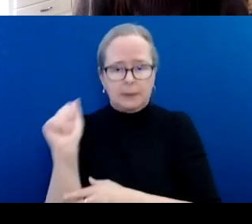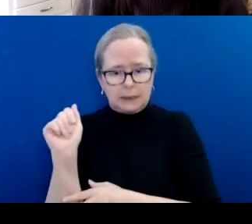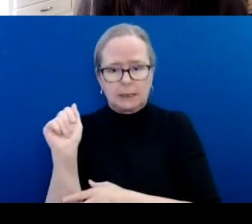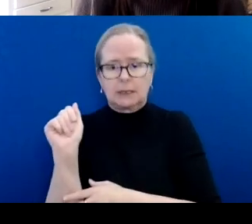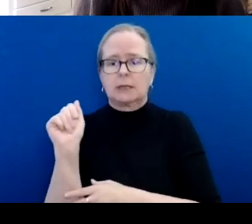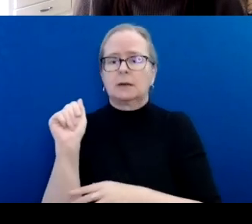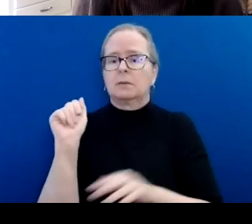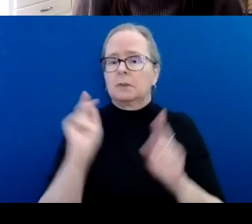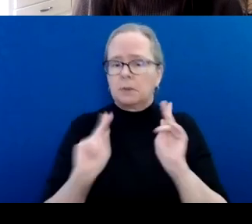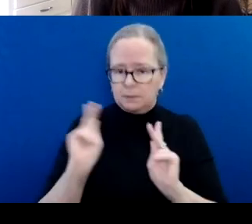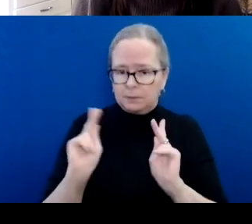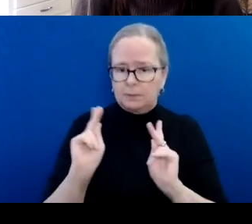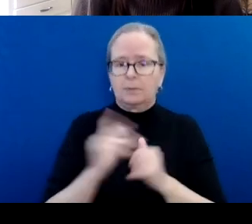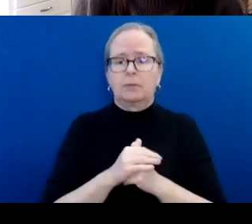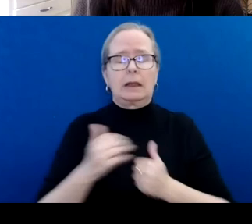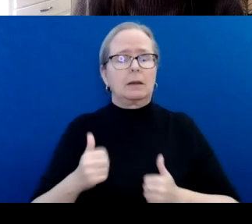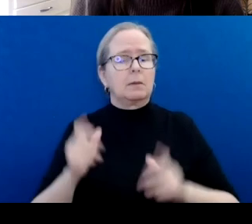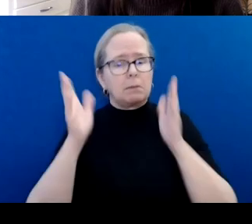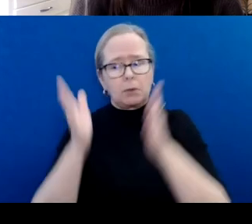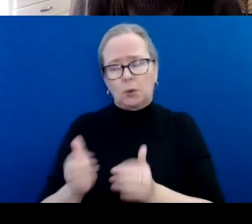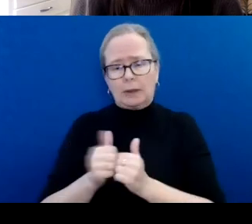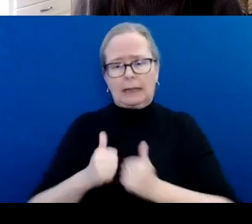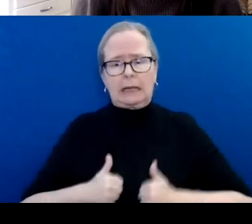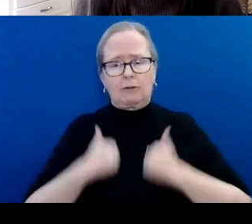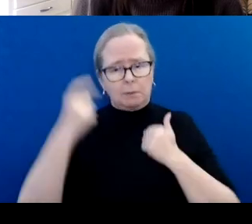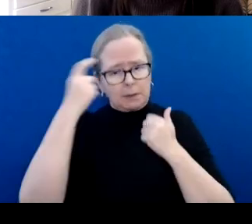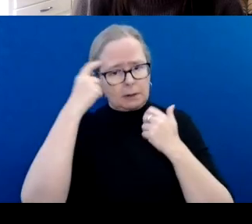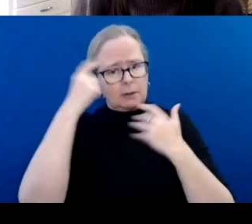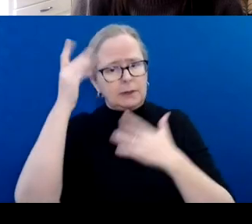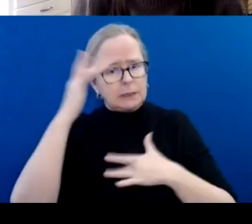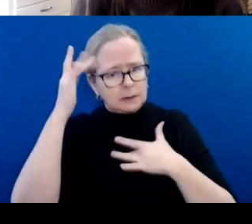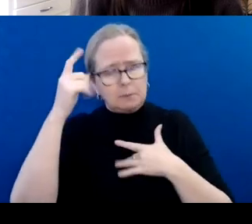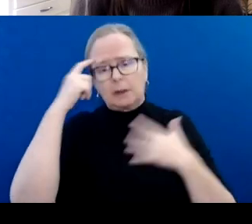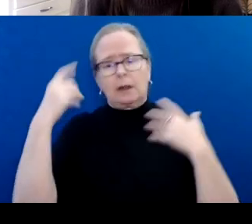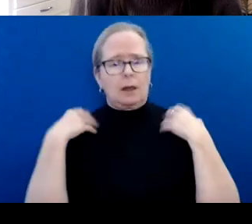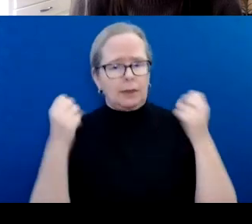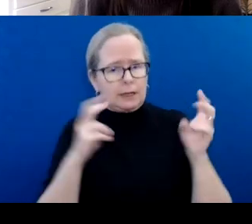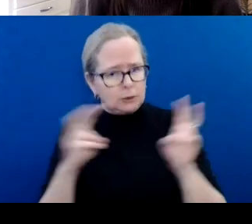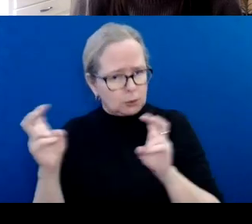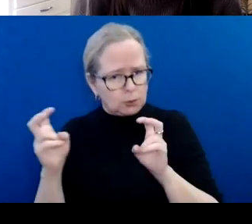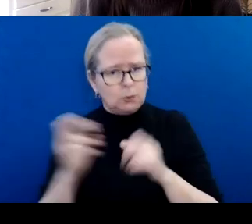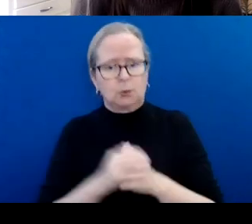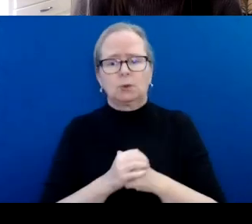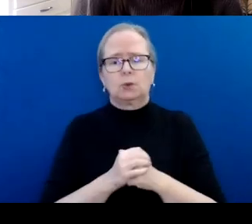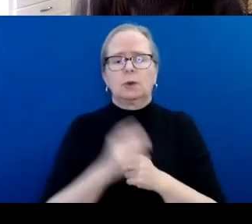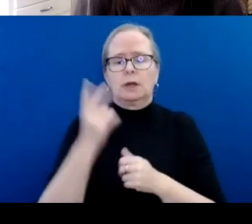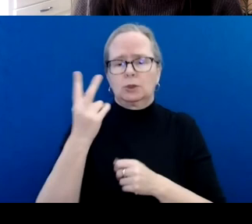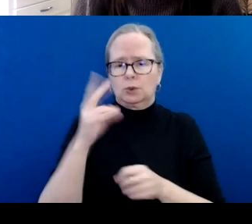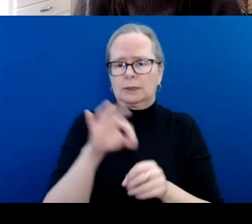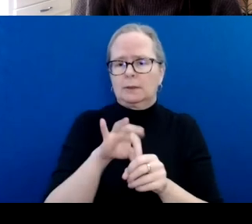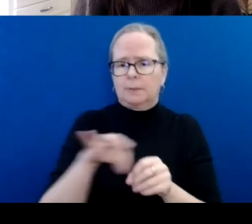Persons Living with Mental Illness, and Two-Spirit for LGBTQIAP plus